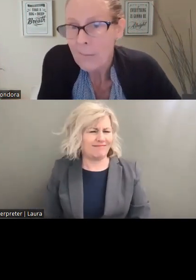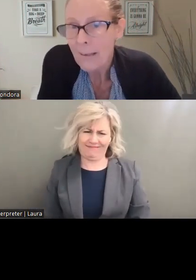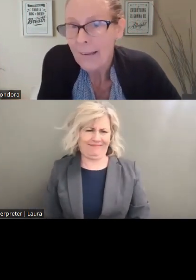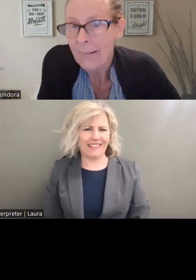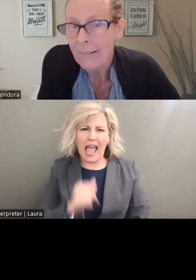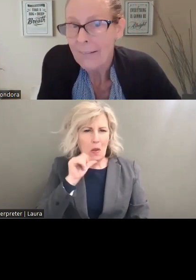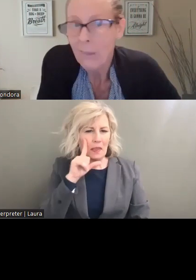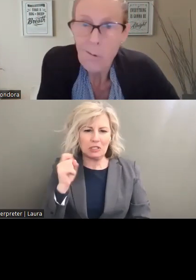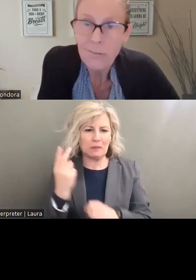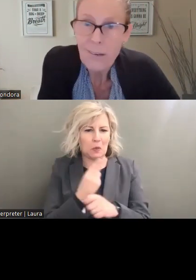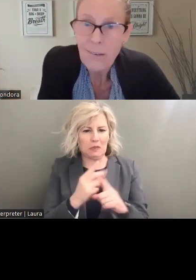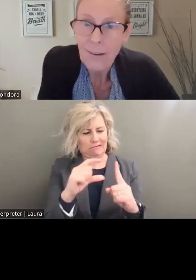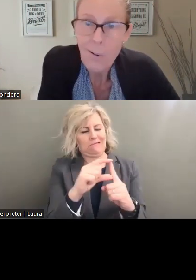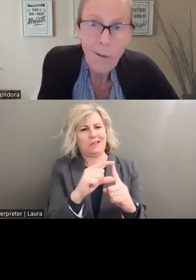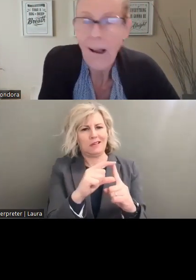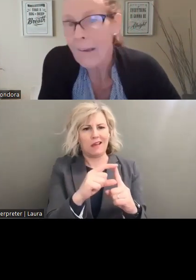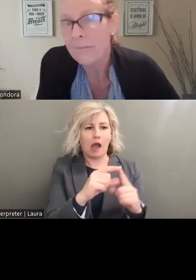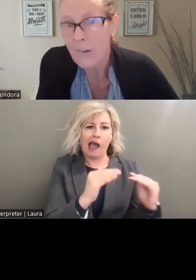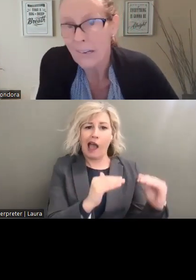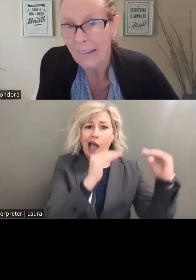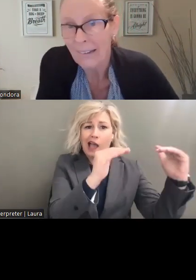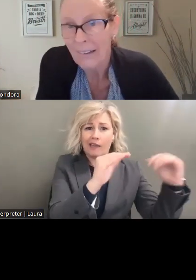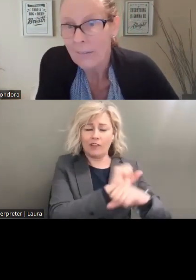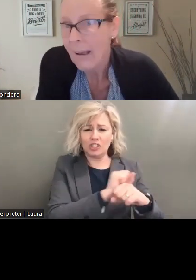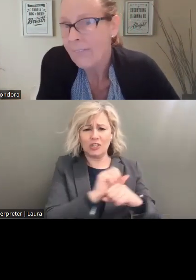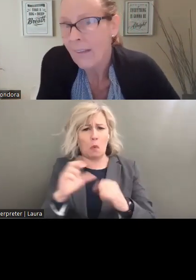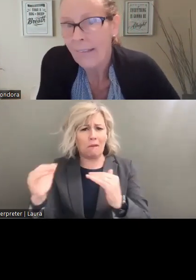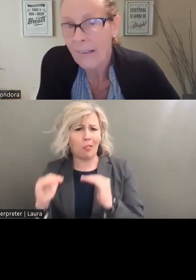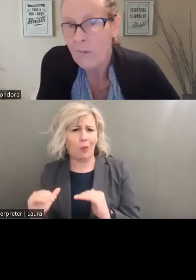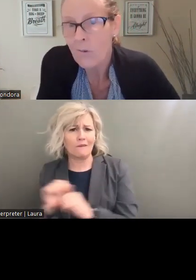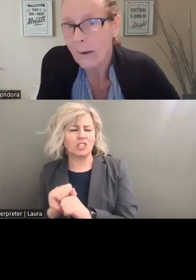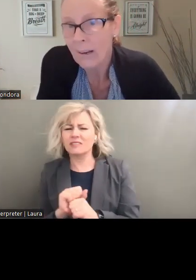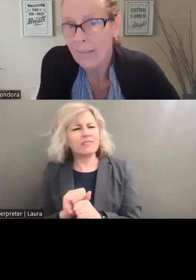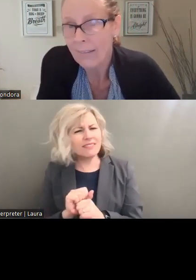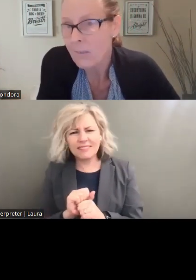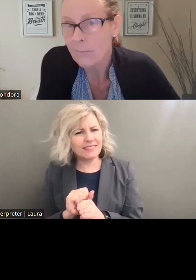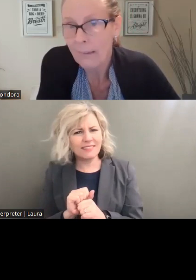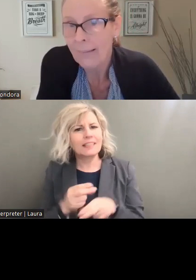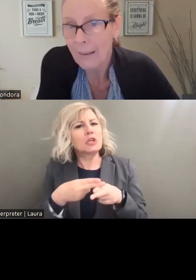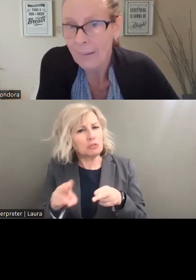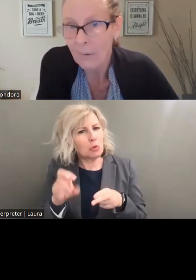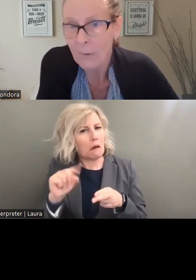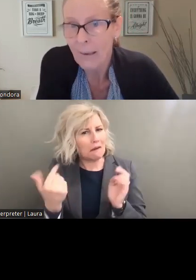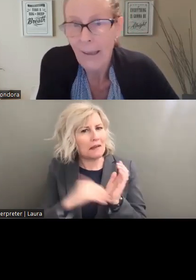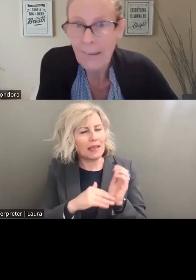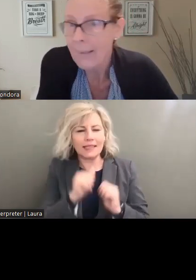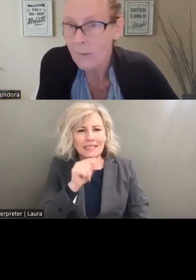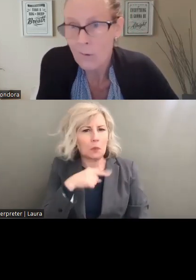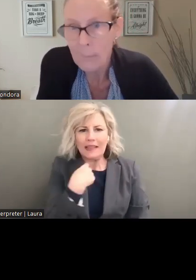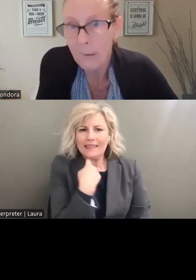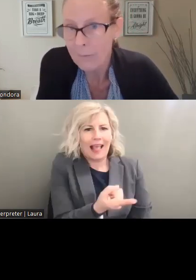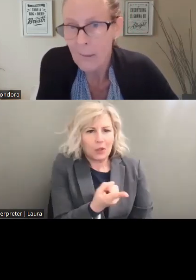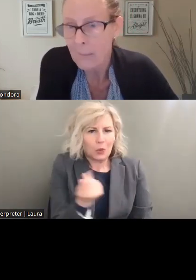using terms like low functioning or high functioning, right? I feel like that's a shortcut that doesn't really tell you